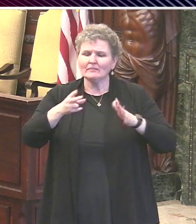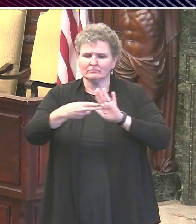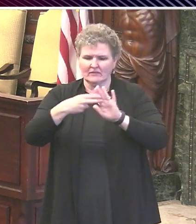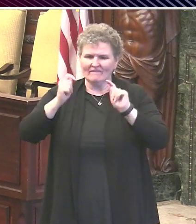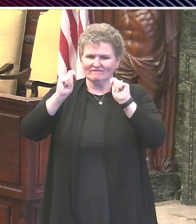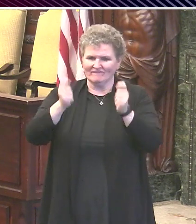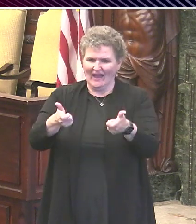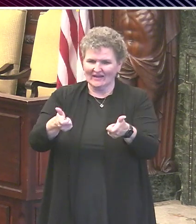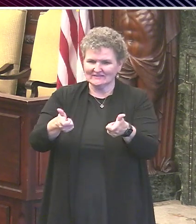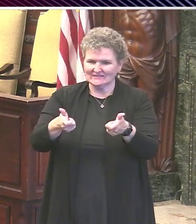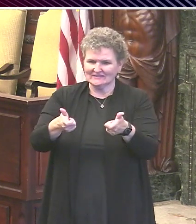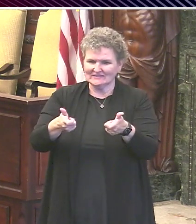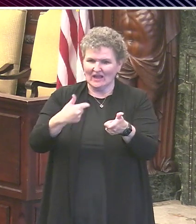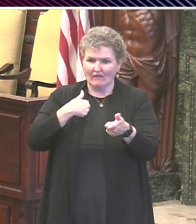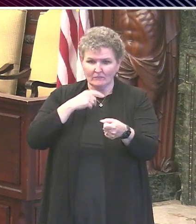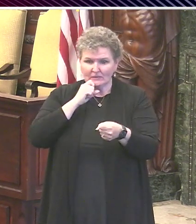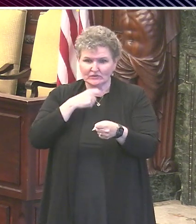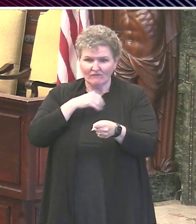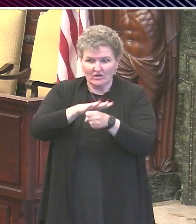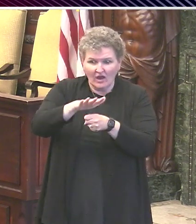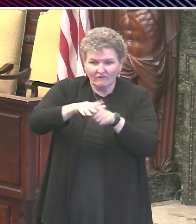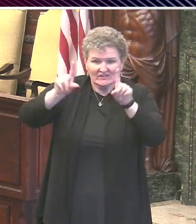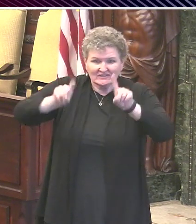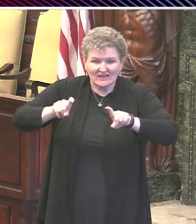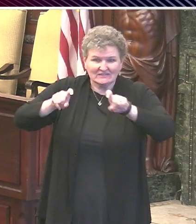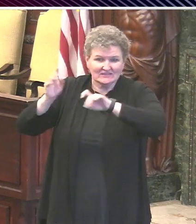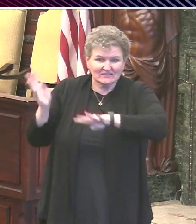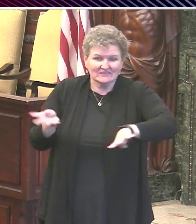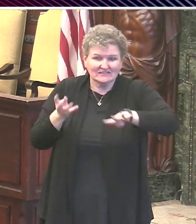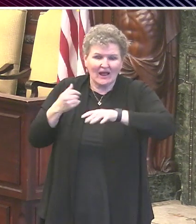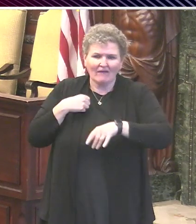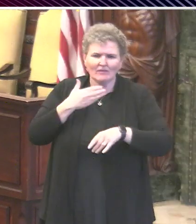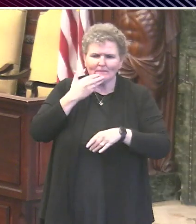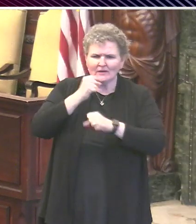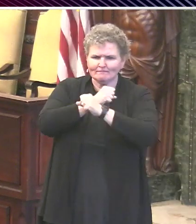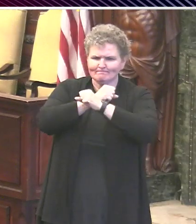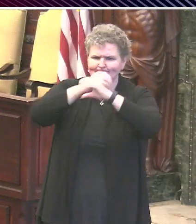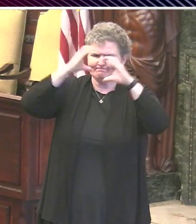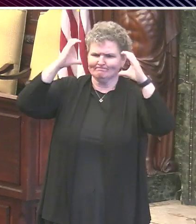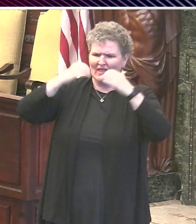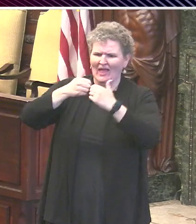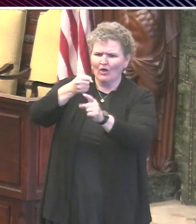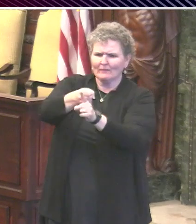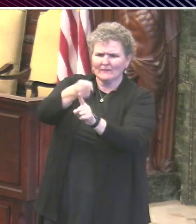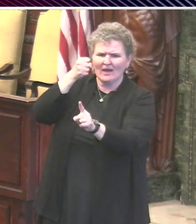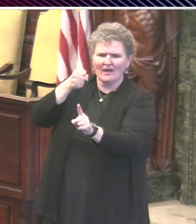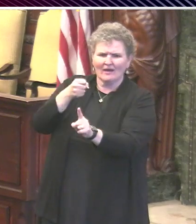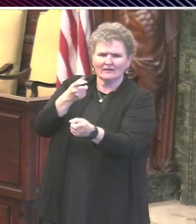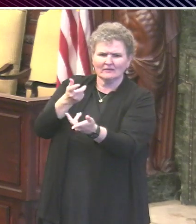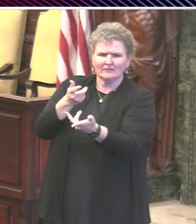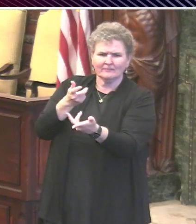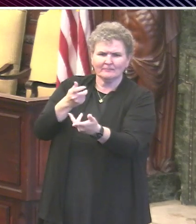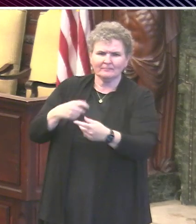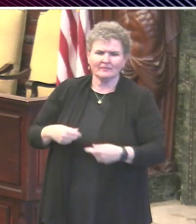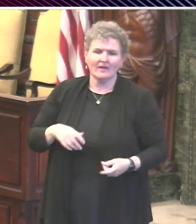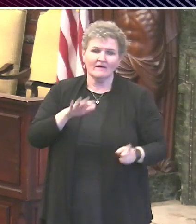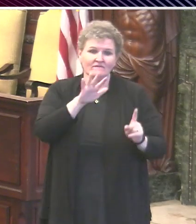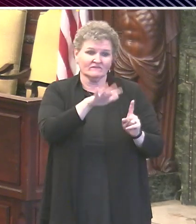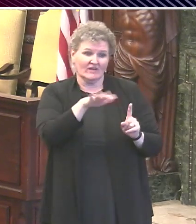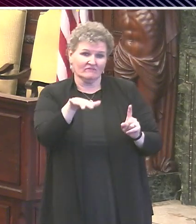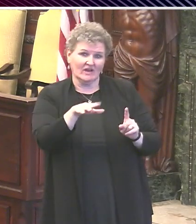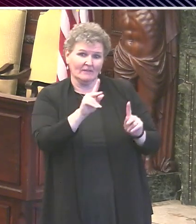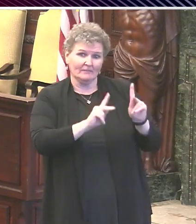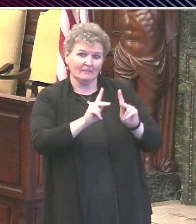enough people to get a sense for where the epidemic is going overall. We do think that most people can get access to testing now. We have 55 test sites across the